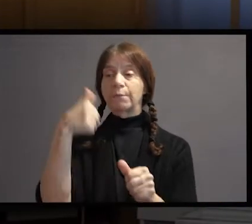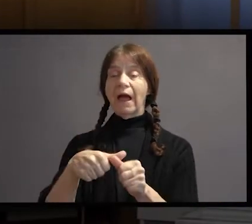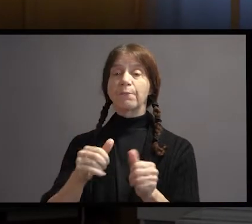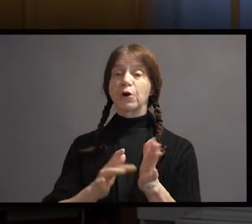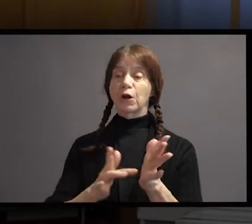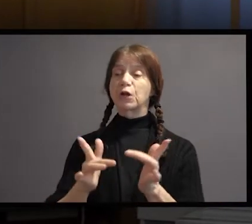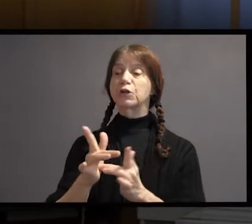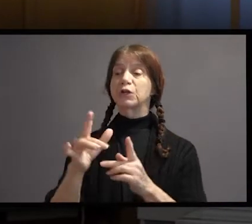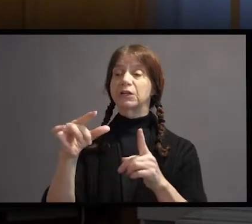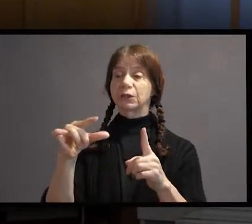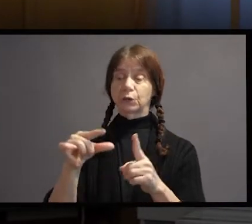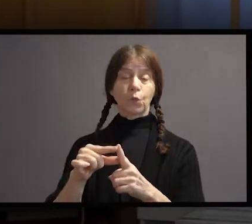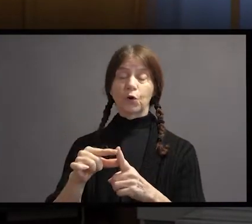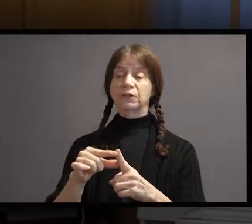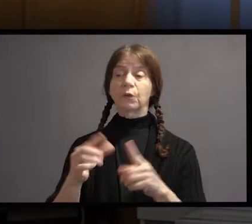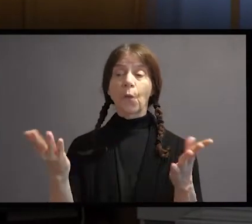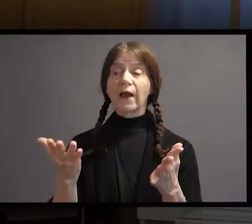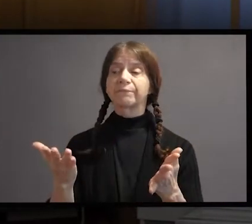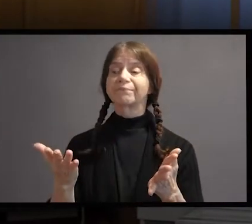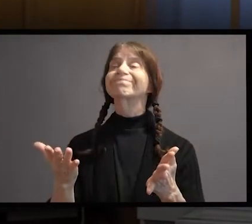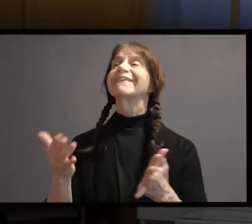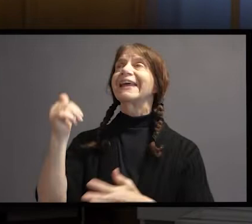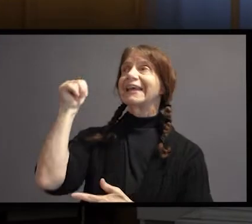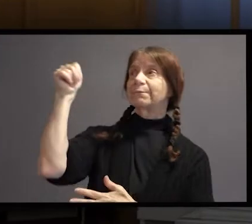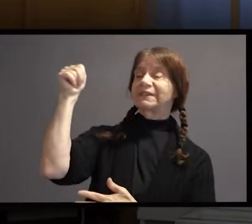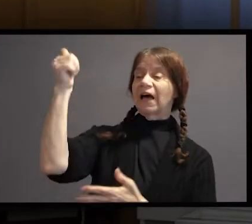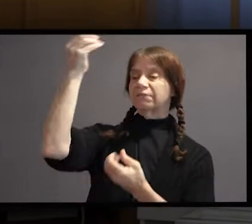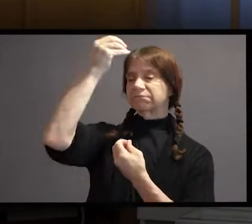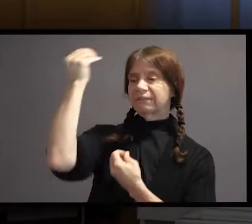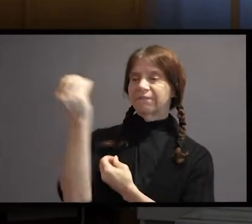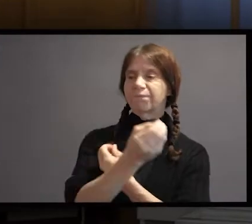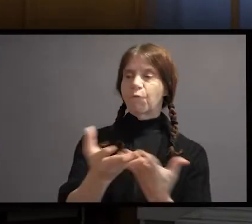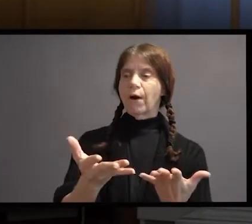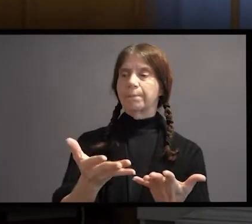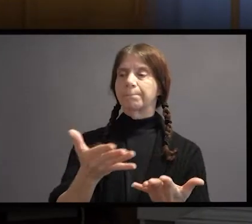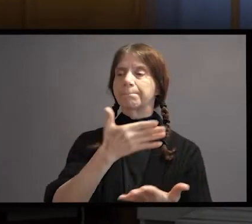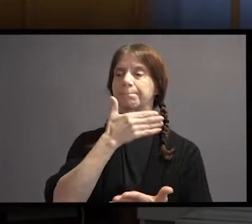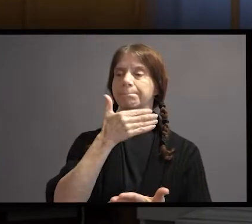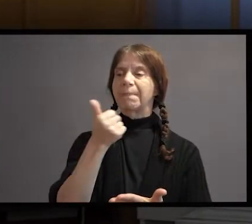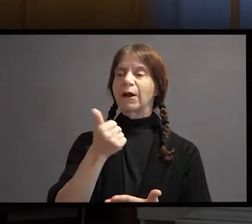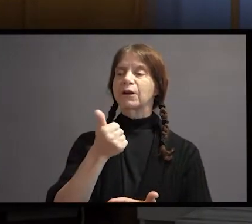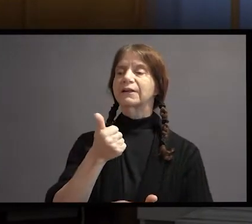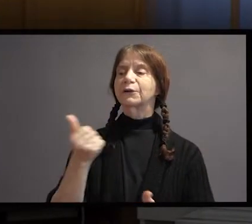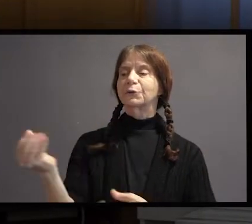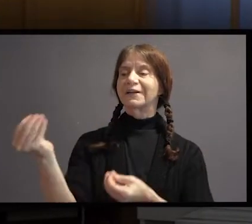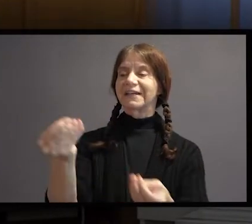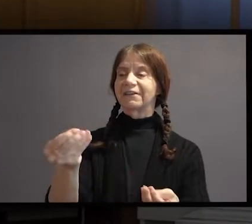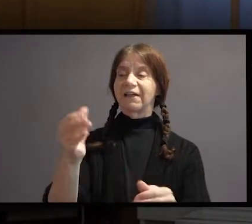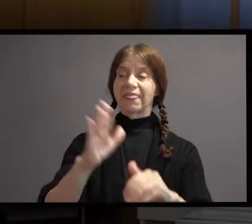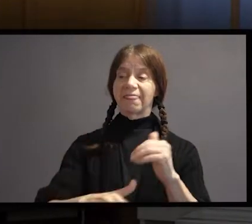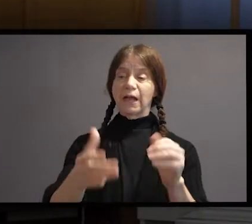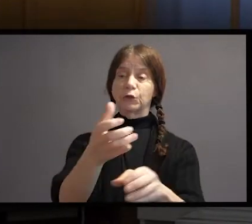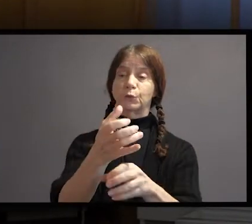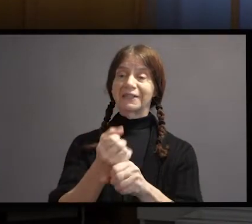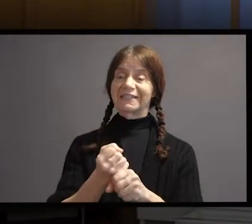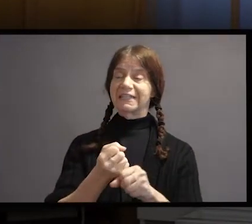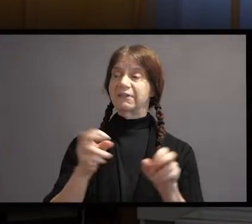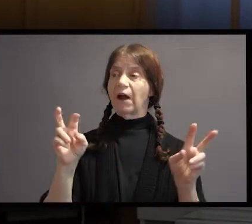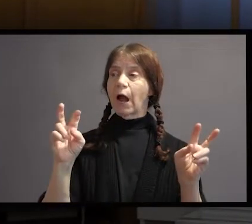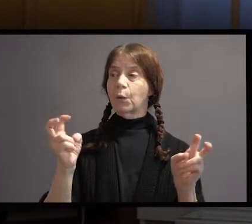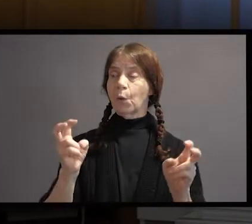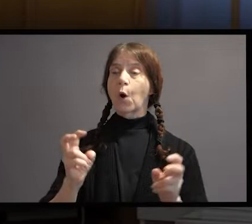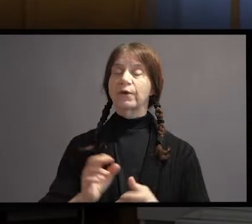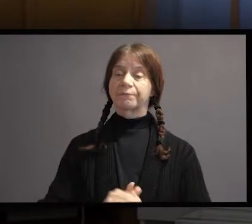words of the Lord Jesus, how he himself said, "It is more blessed to give than to